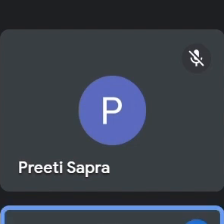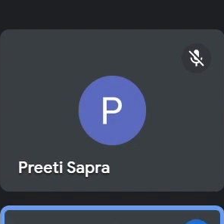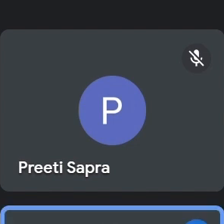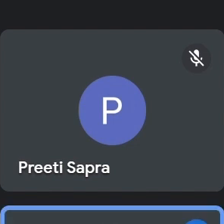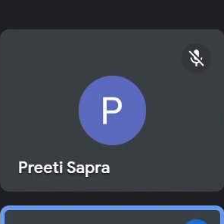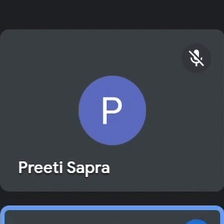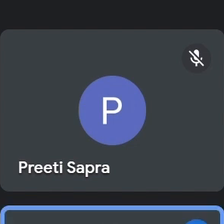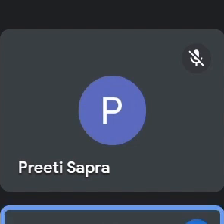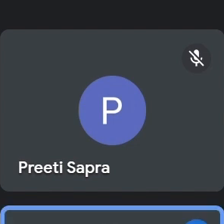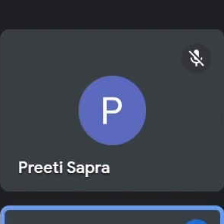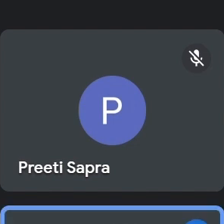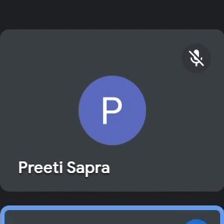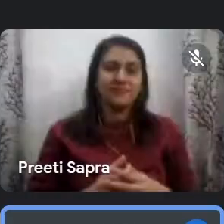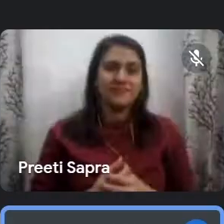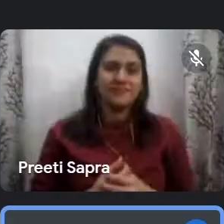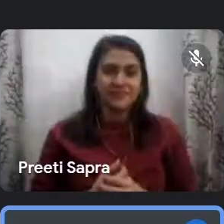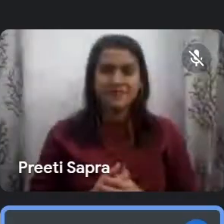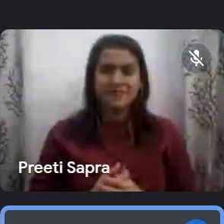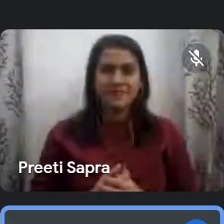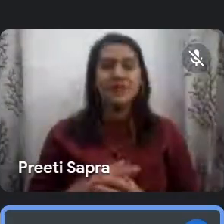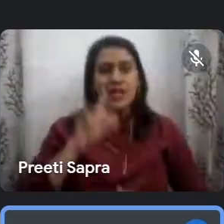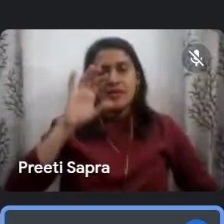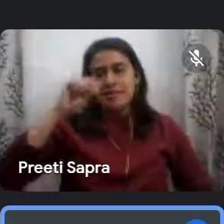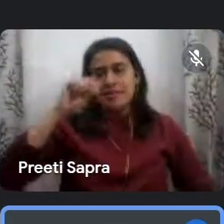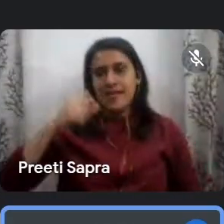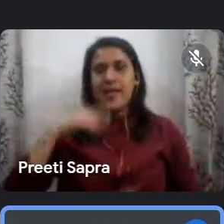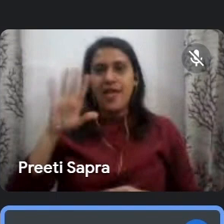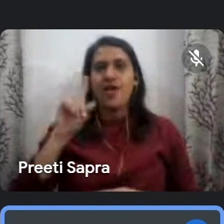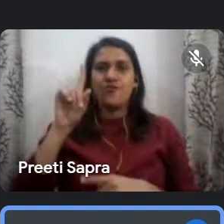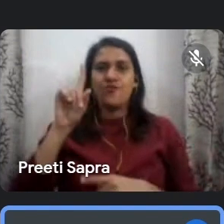Hello. Yeah, I have one question about